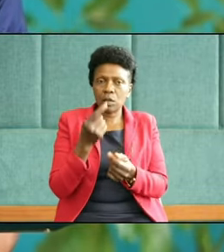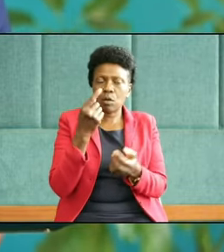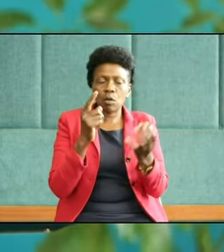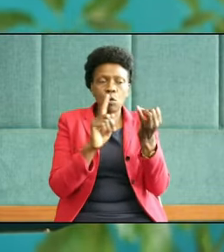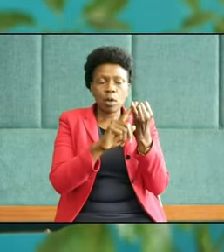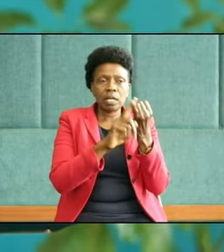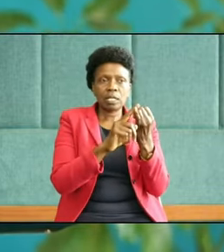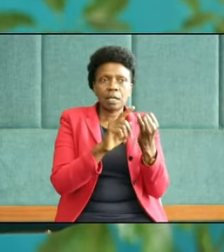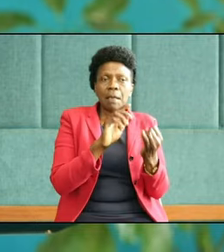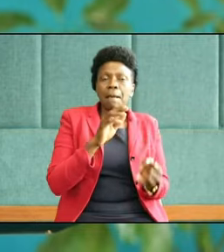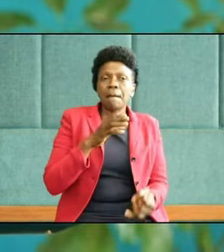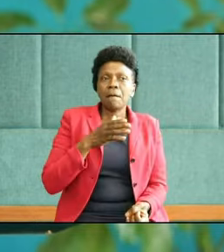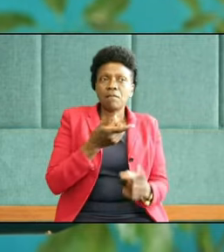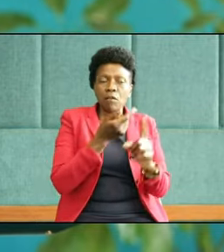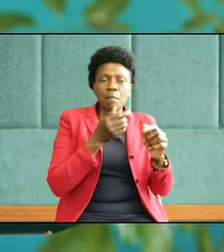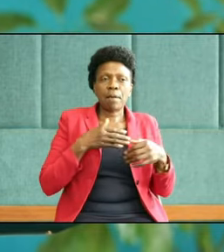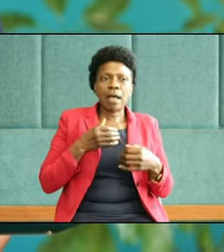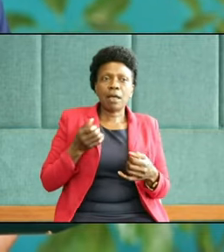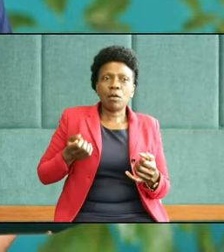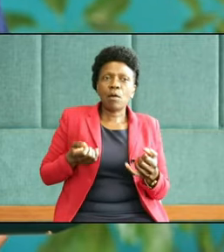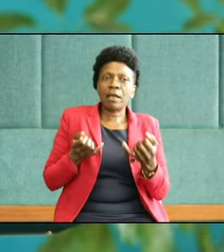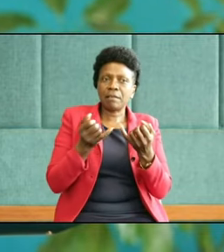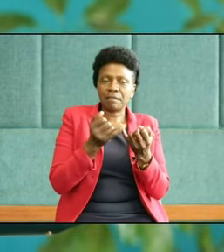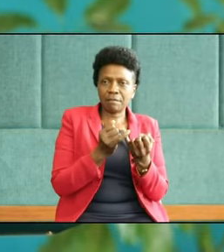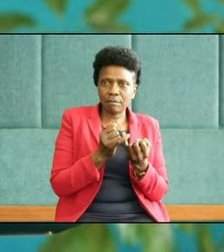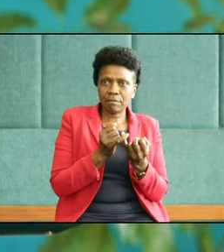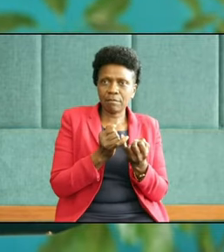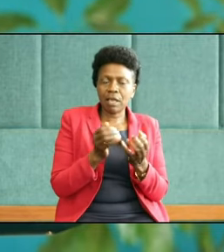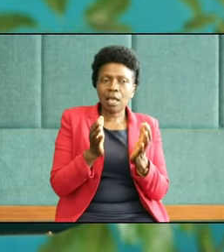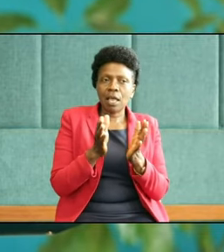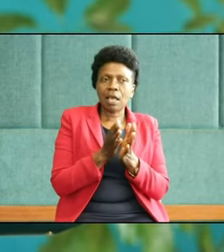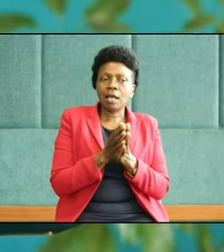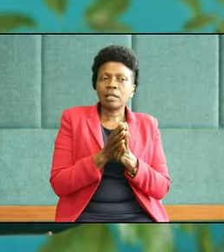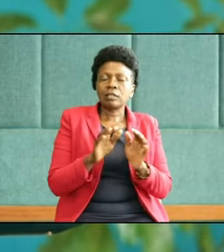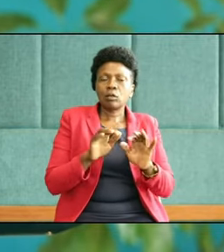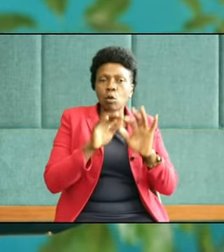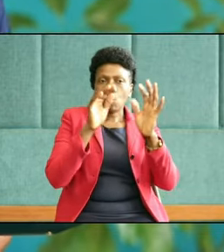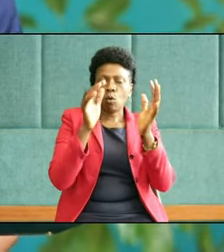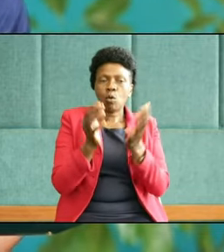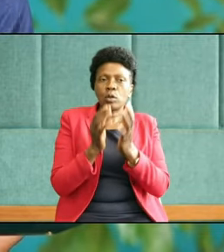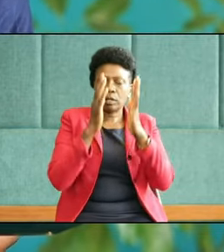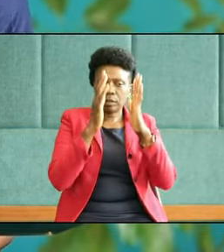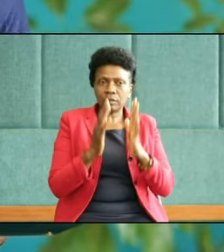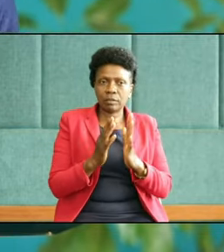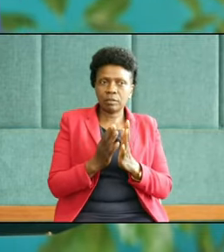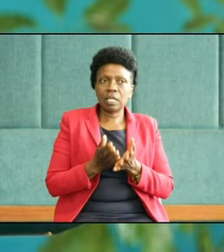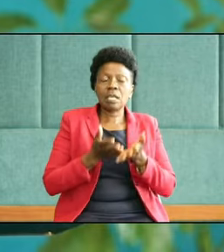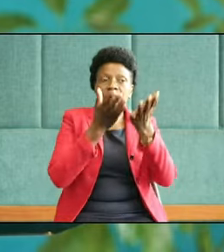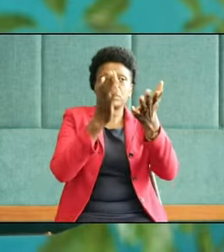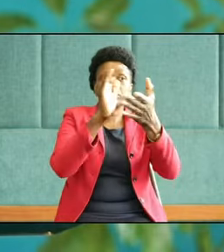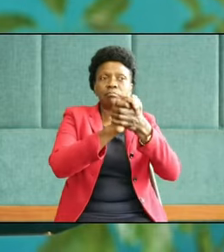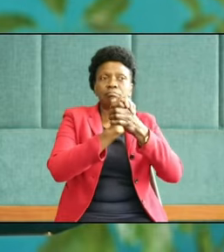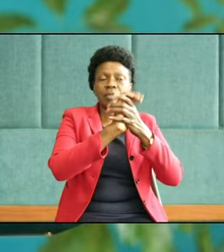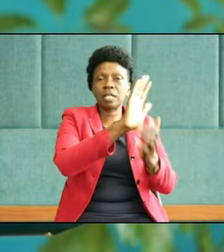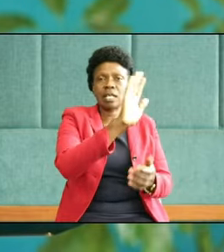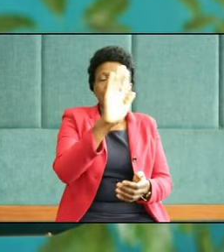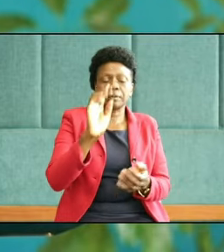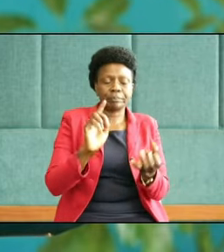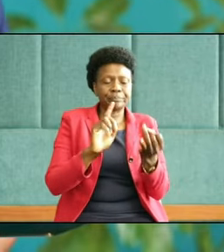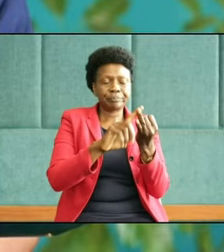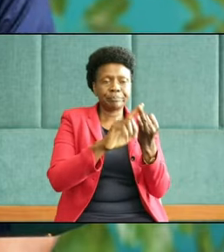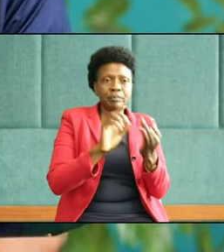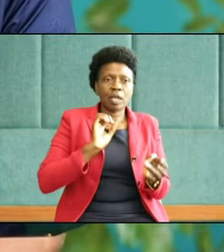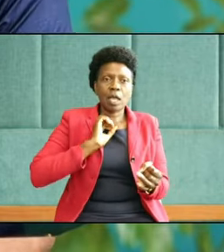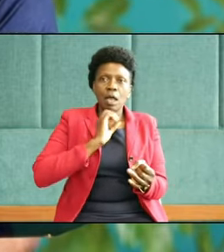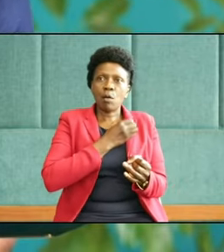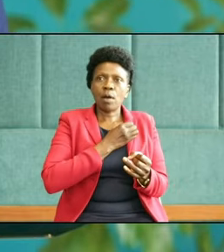my wife, Henry Samuel Mensah, and Susan, and my household. They extend their regard. Greetings number two is from